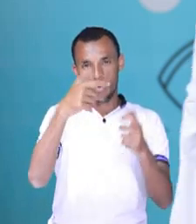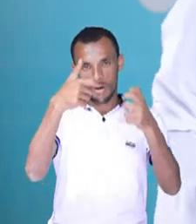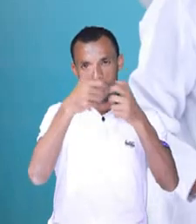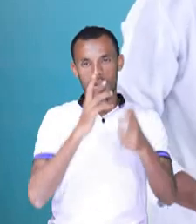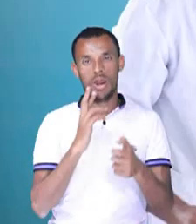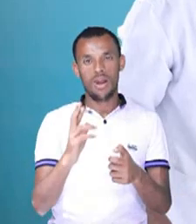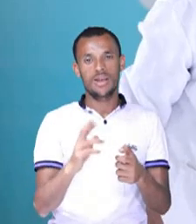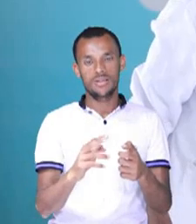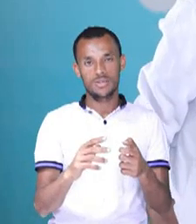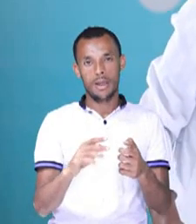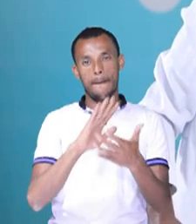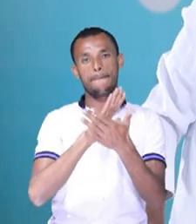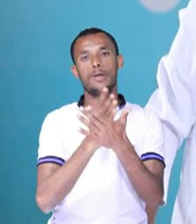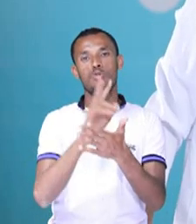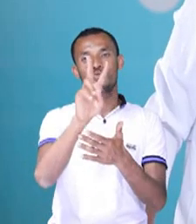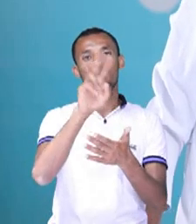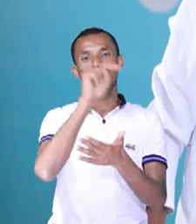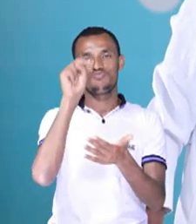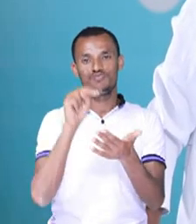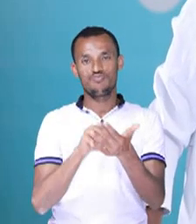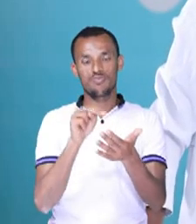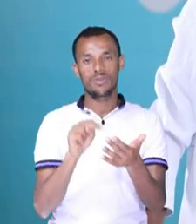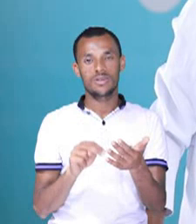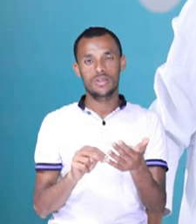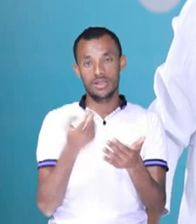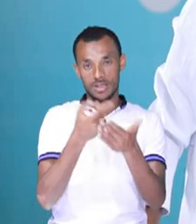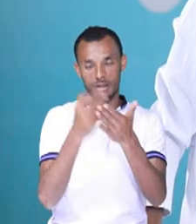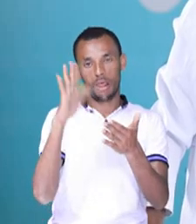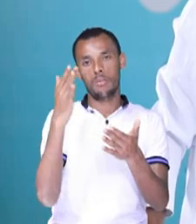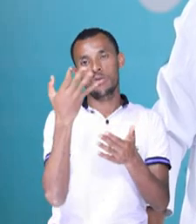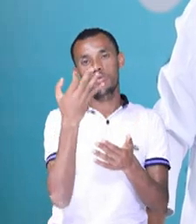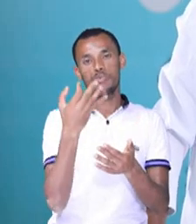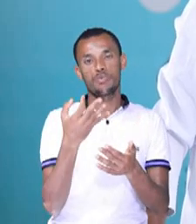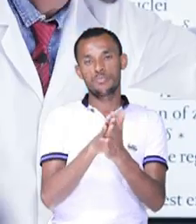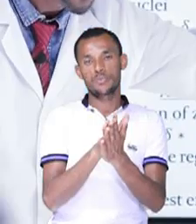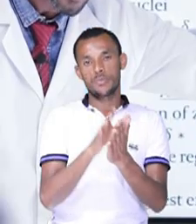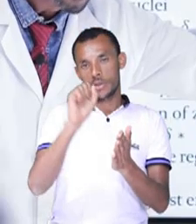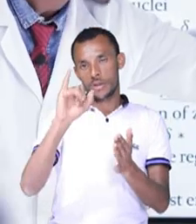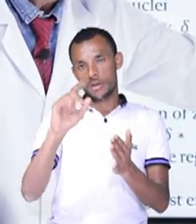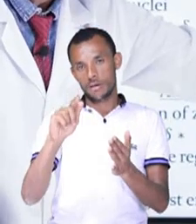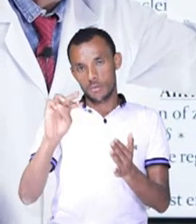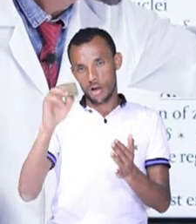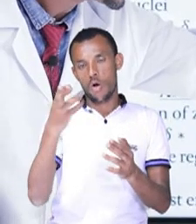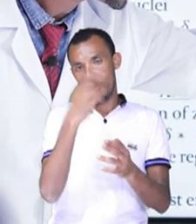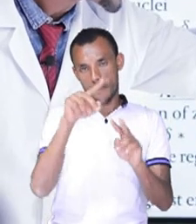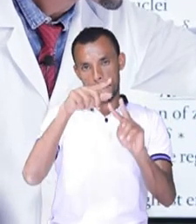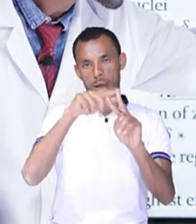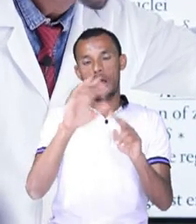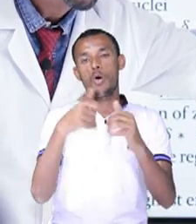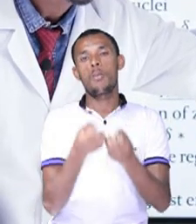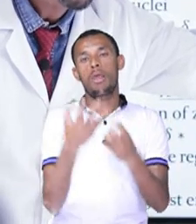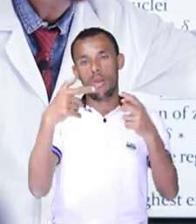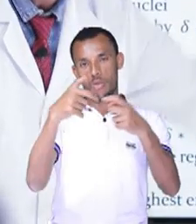electrons are between the 2 nuclei. In this case, these types of overlap, sigma, how many electrons